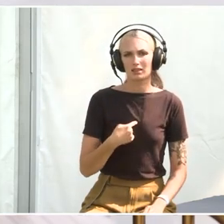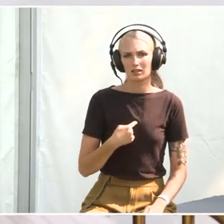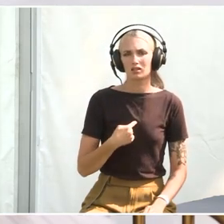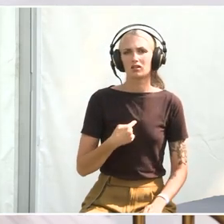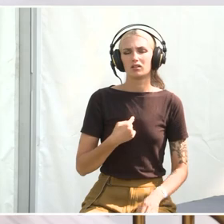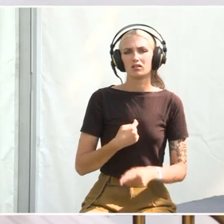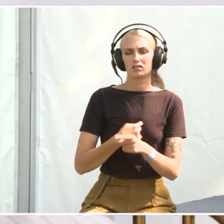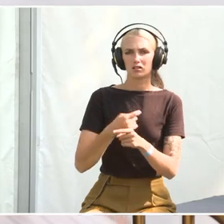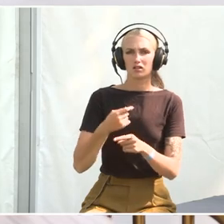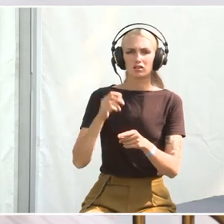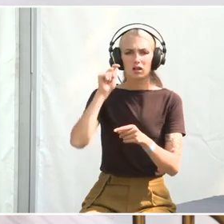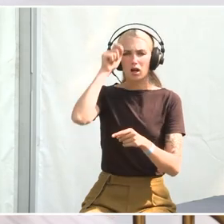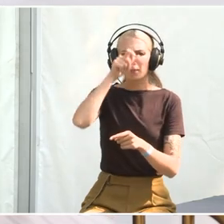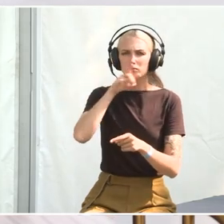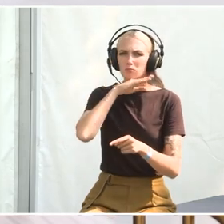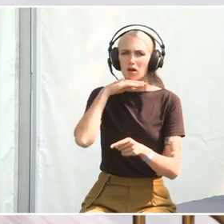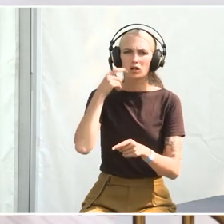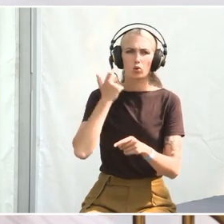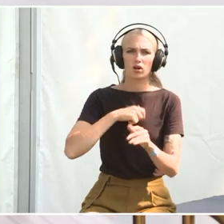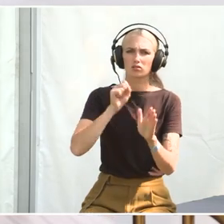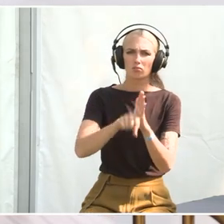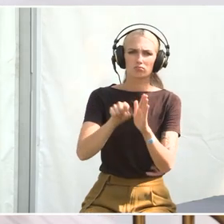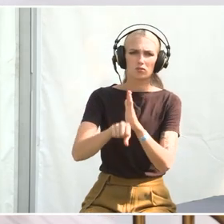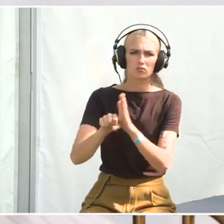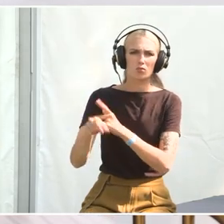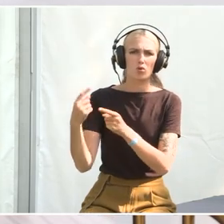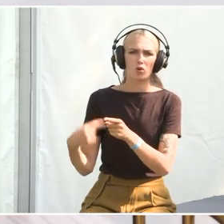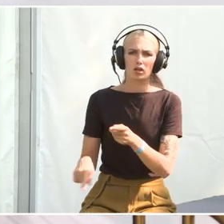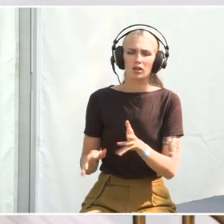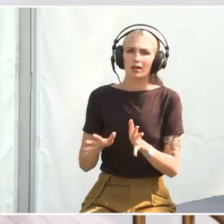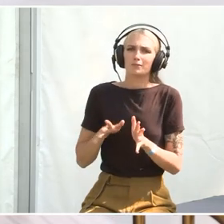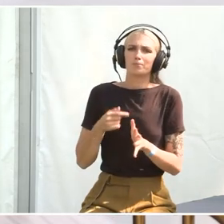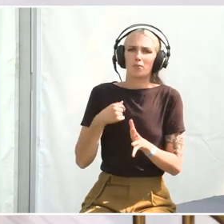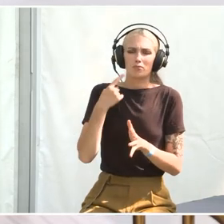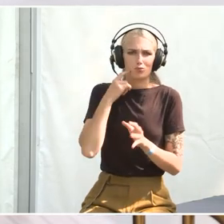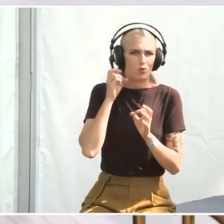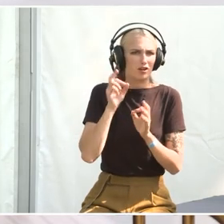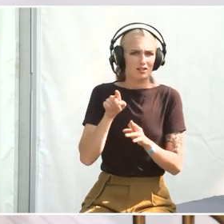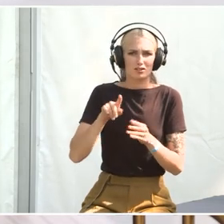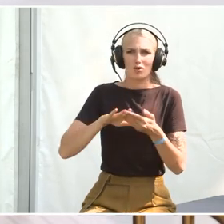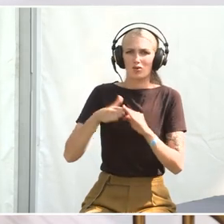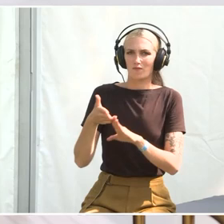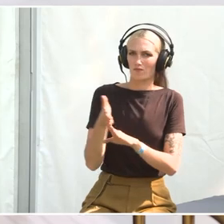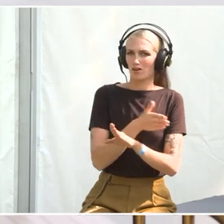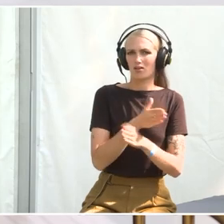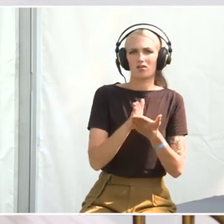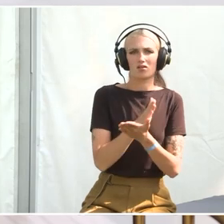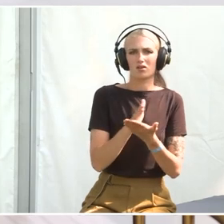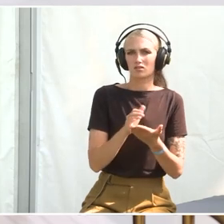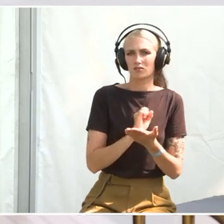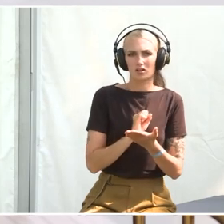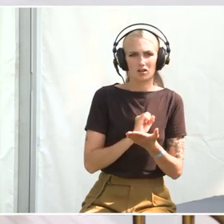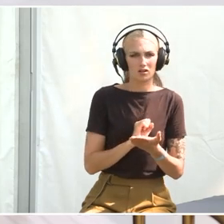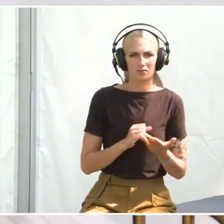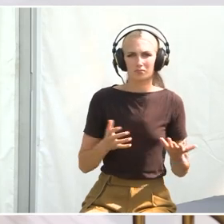suicidal students. I felt that I need to nip that somewhere earlier. Like that, it's too late when